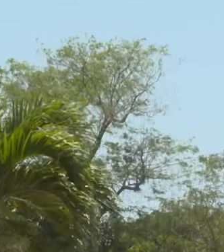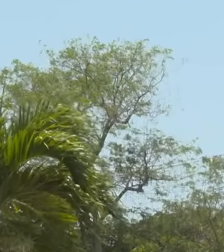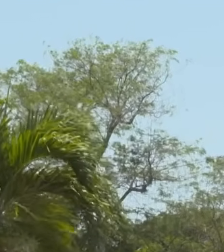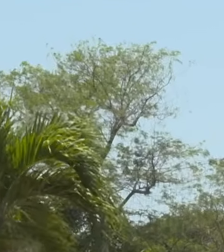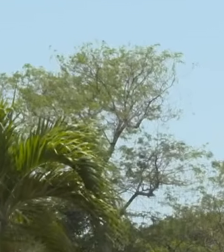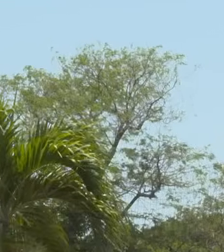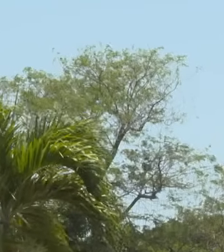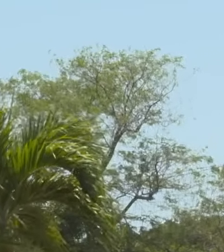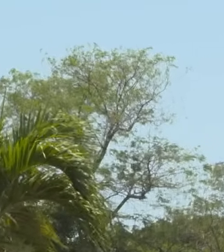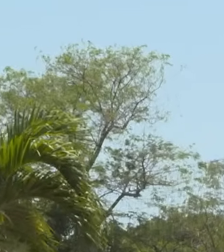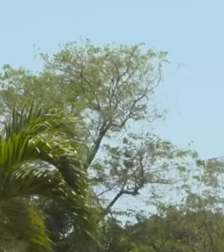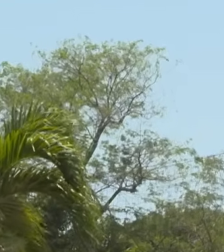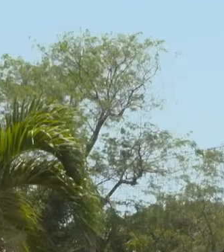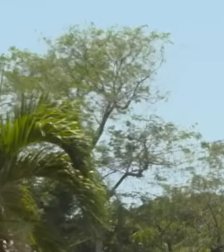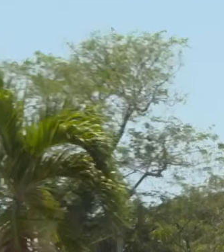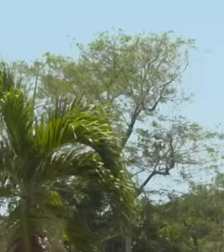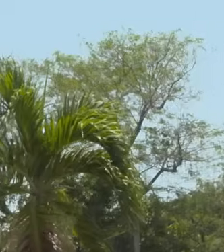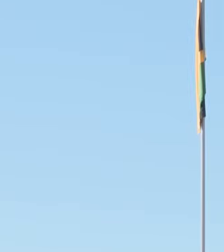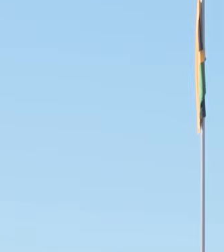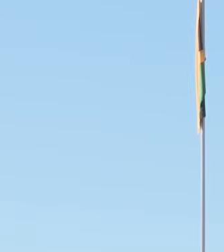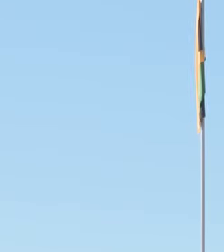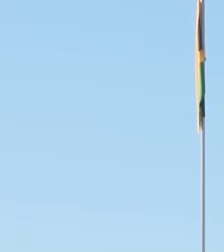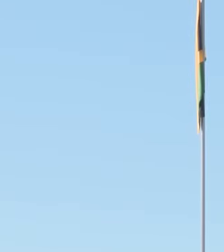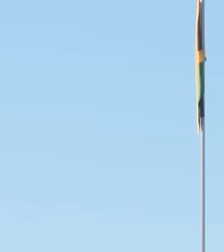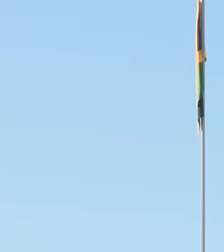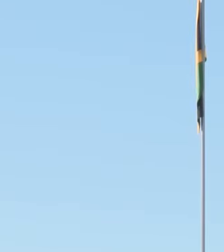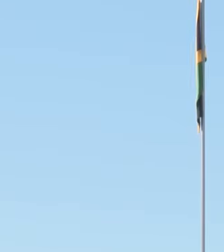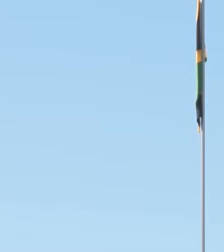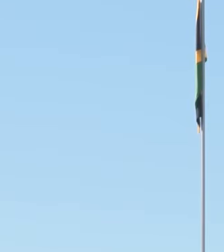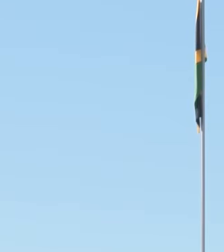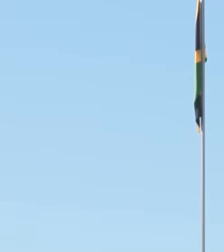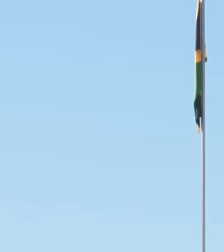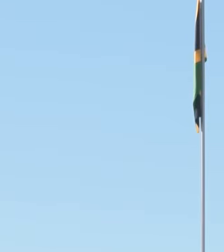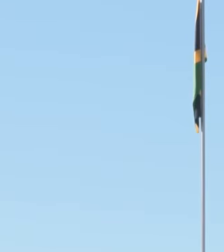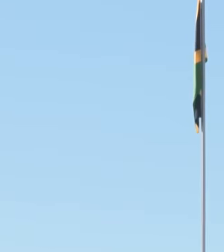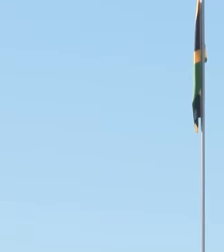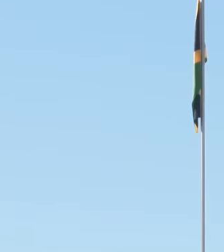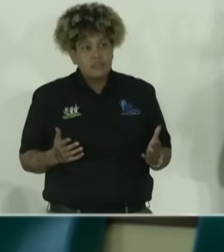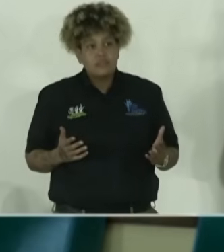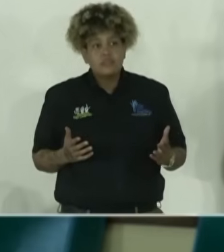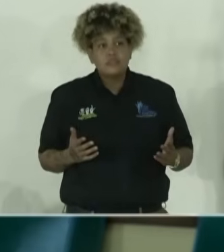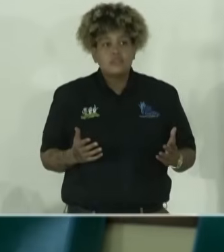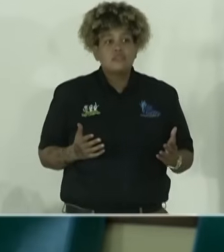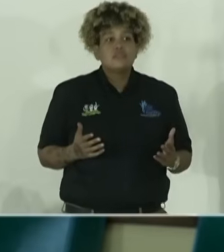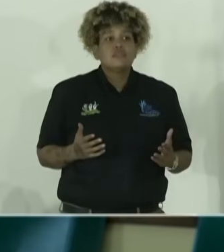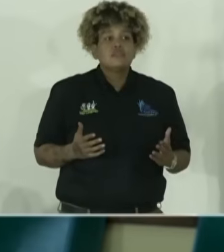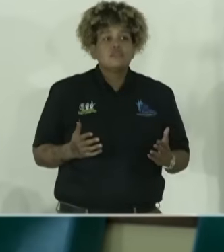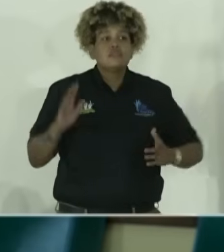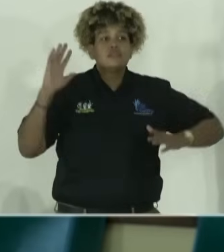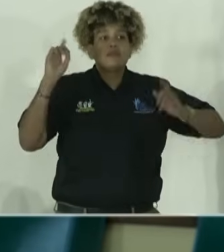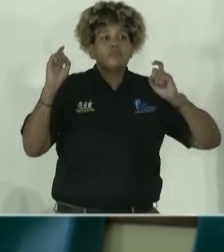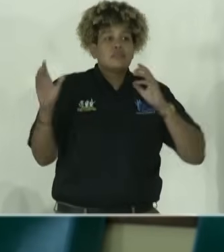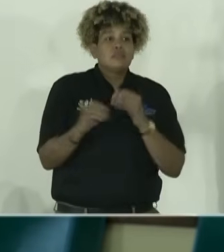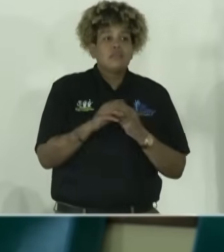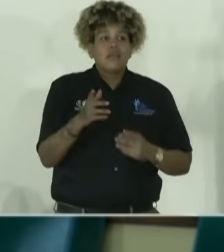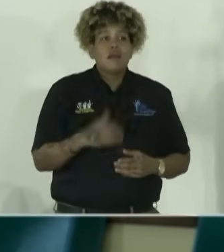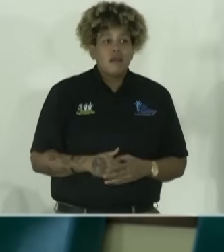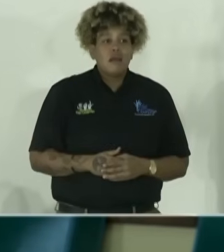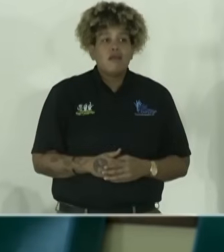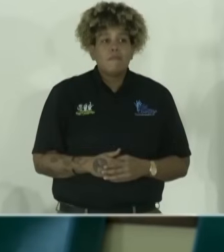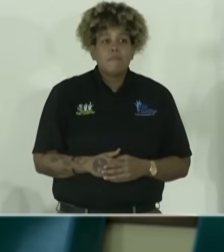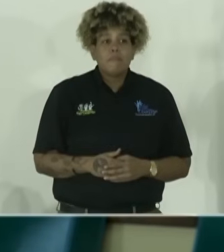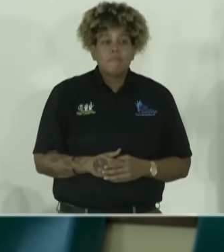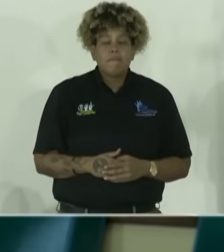will be retrofitted by January 2026, and 10 will be kept as backup units. So, Mr. Speaker, we have